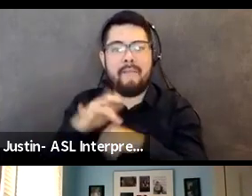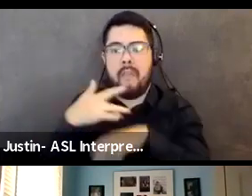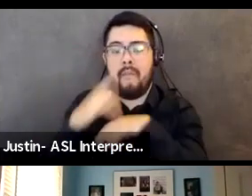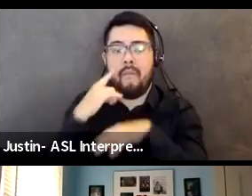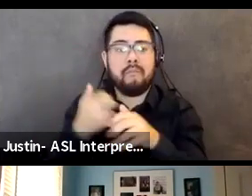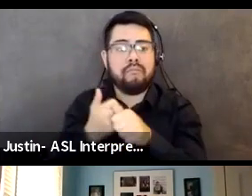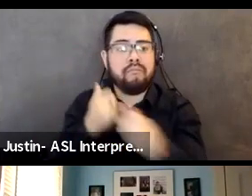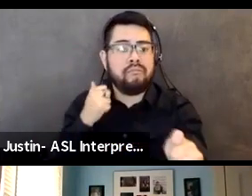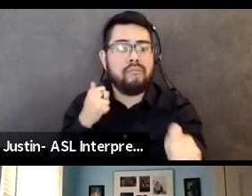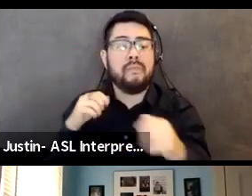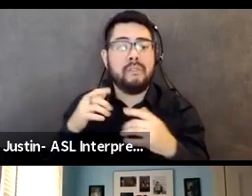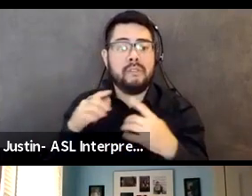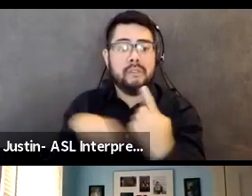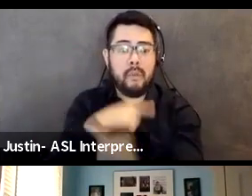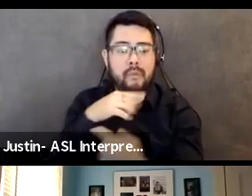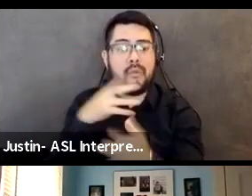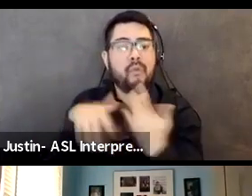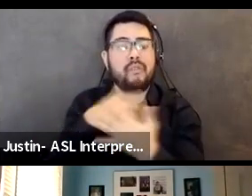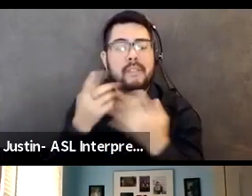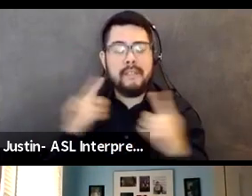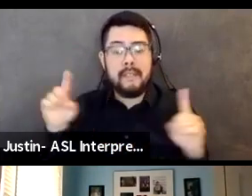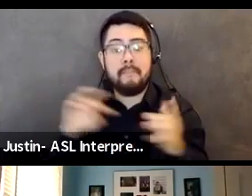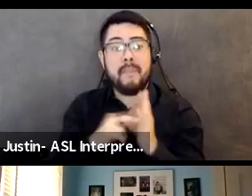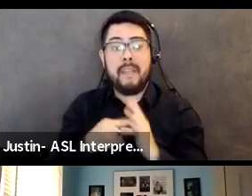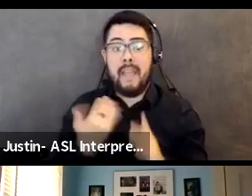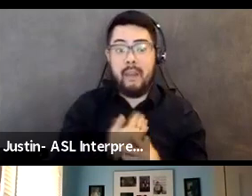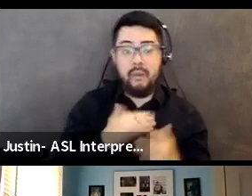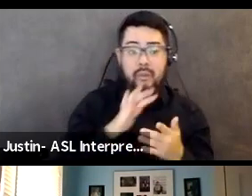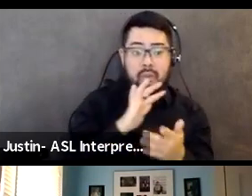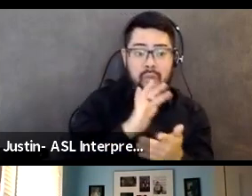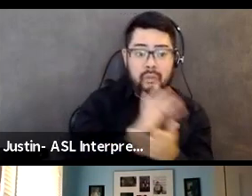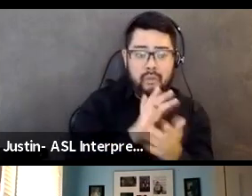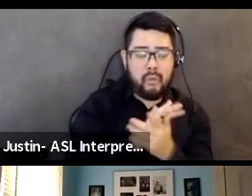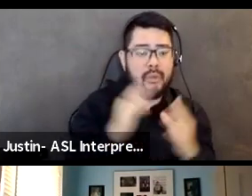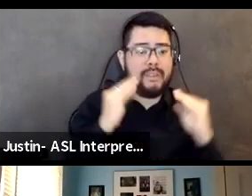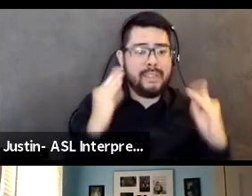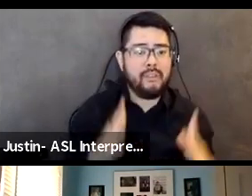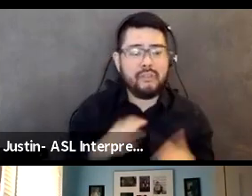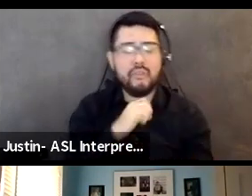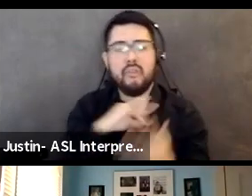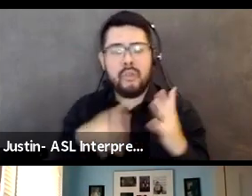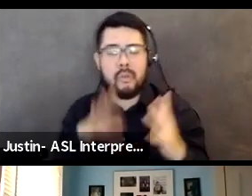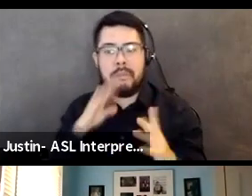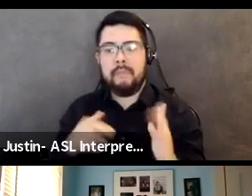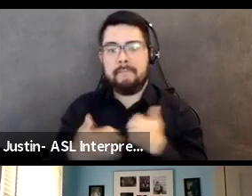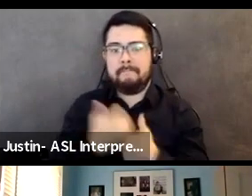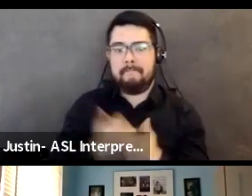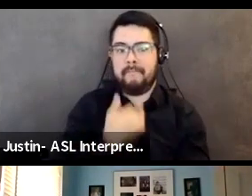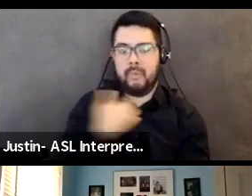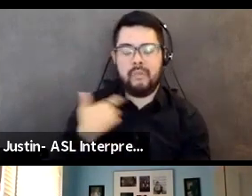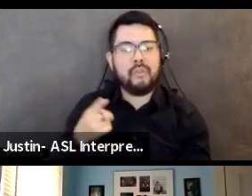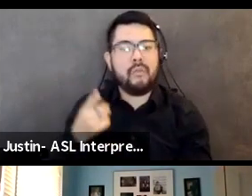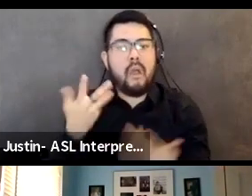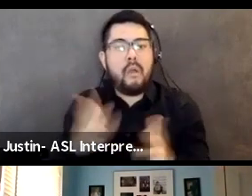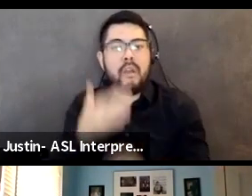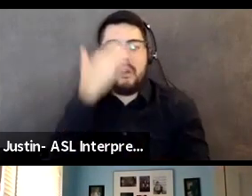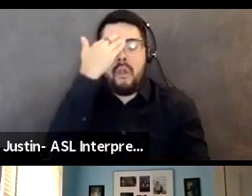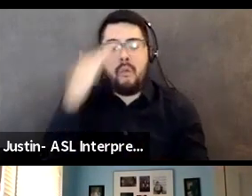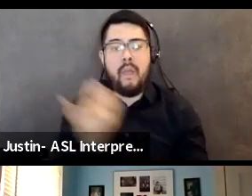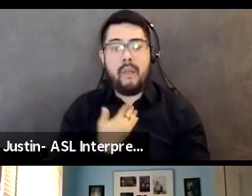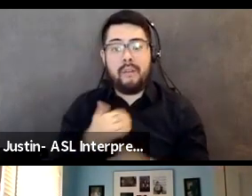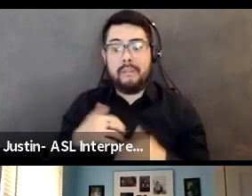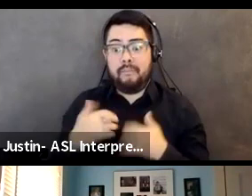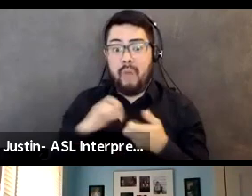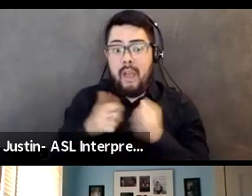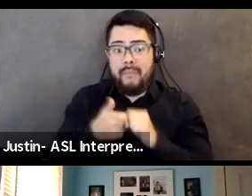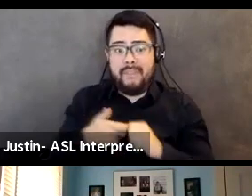in-session school would put students teachers in the community at risk you've already heard examples of current life safety issues in our building